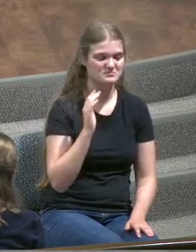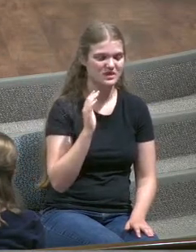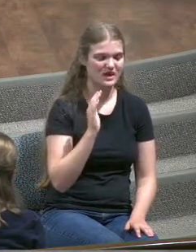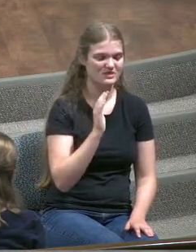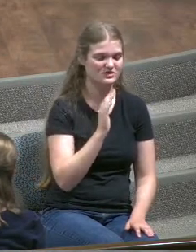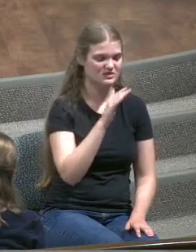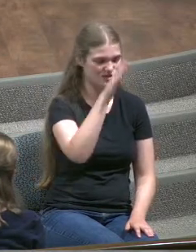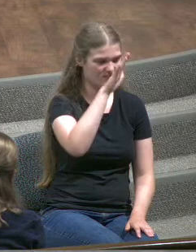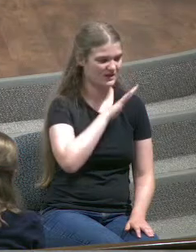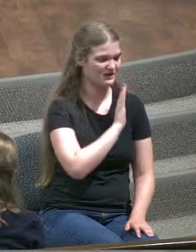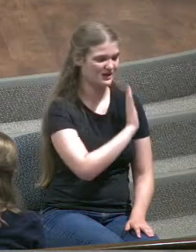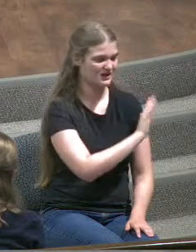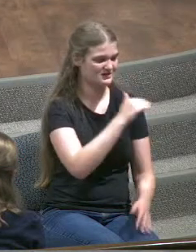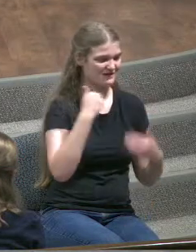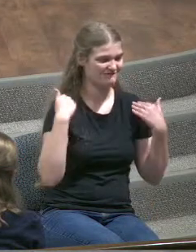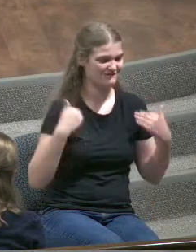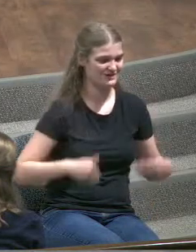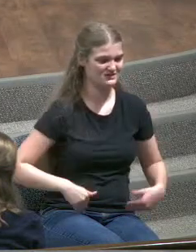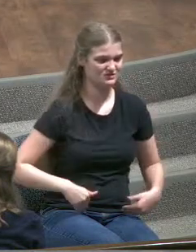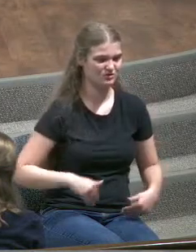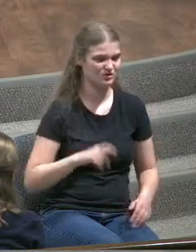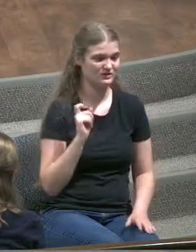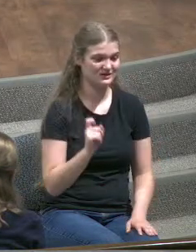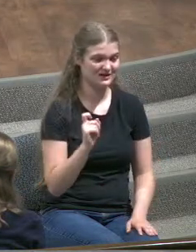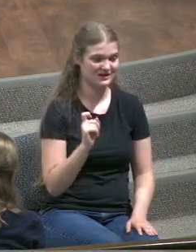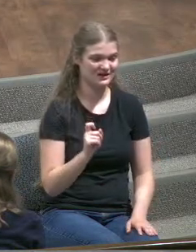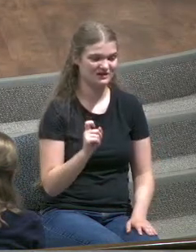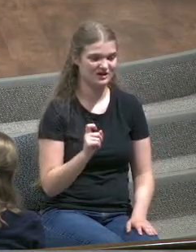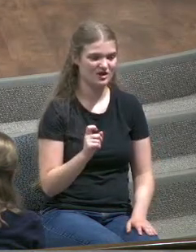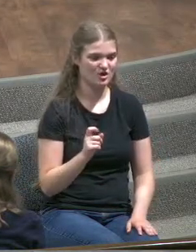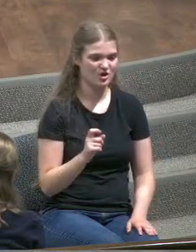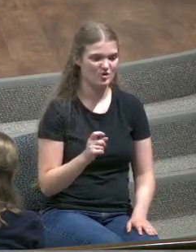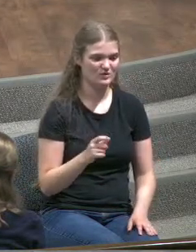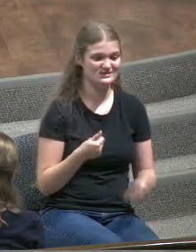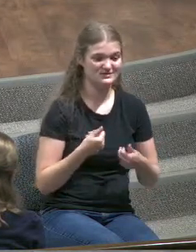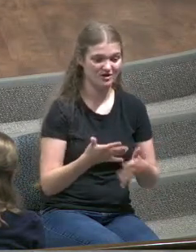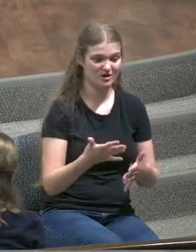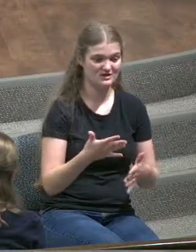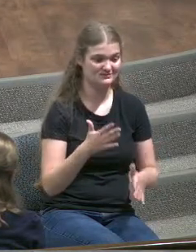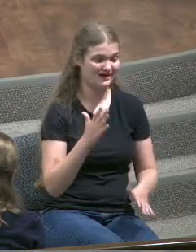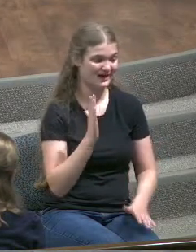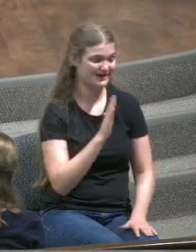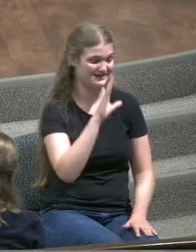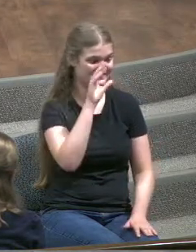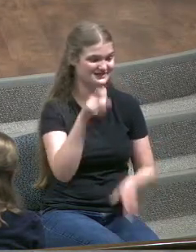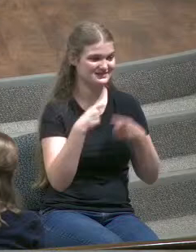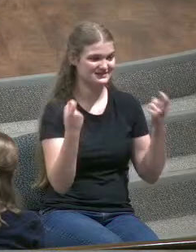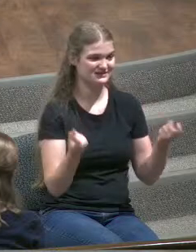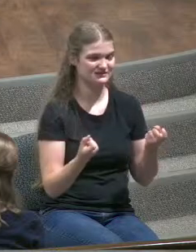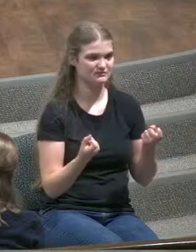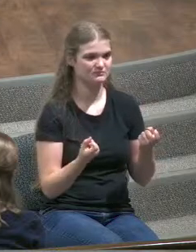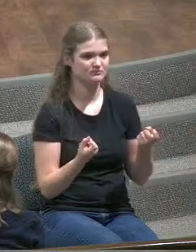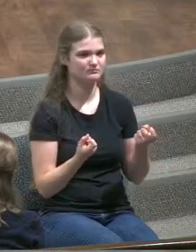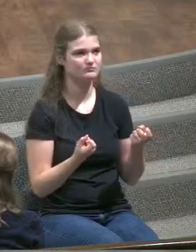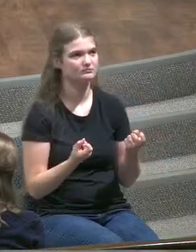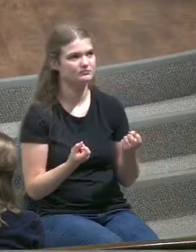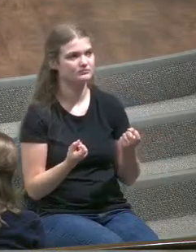going, wait a minute. You remember in John 9, the Gospel of John, when you have the...